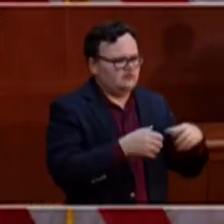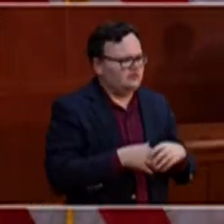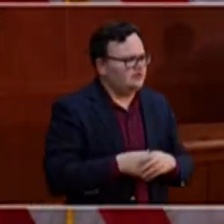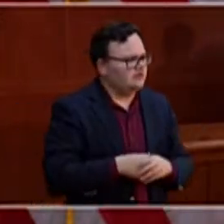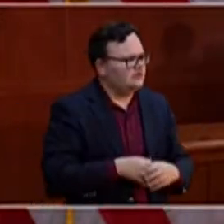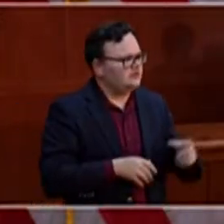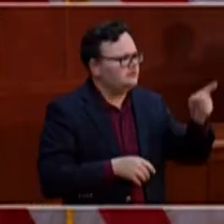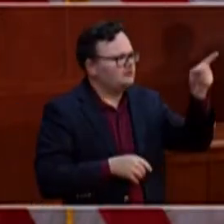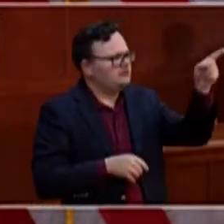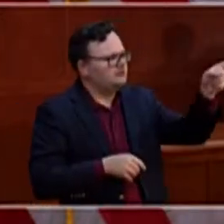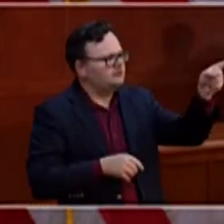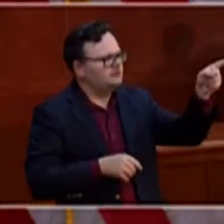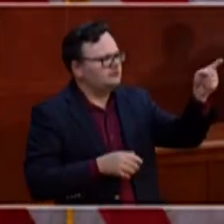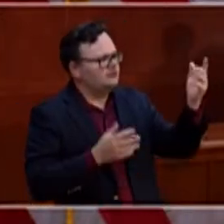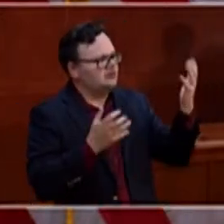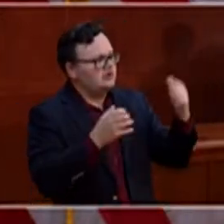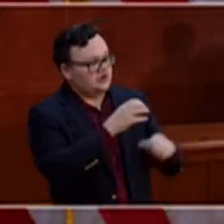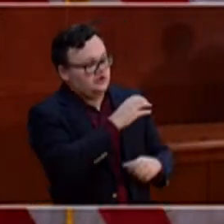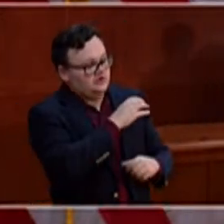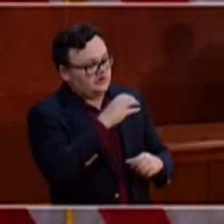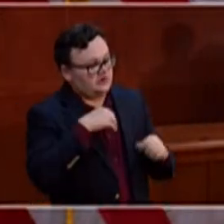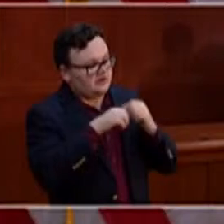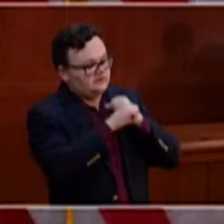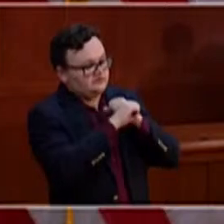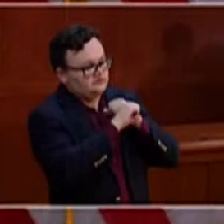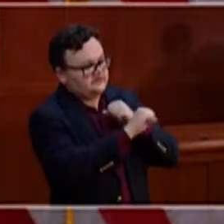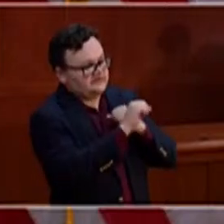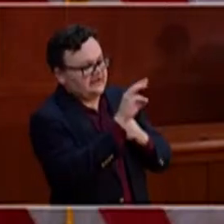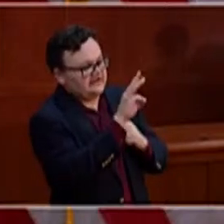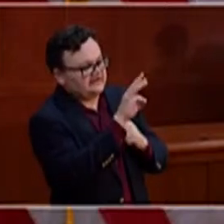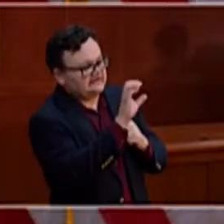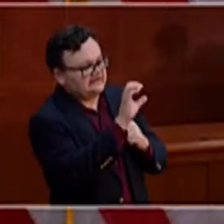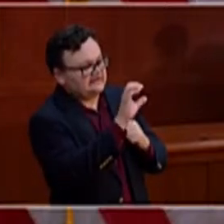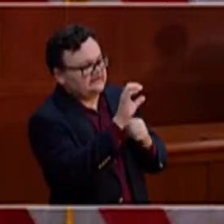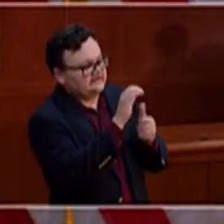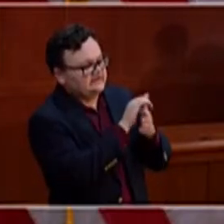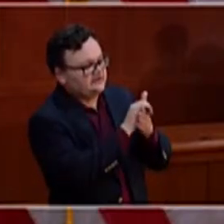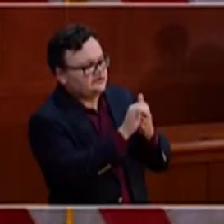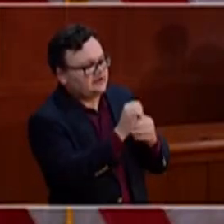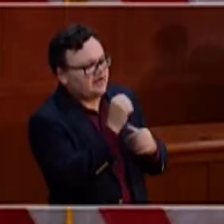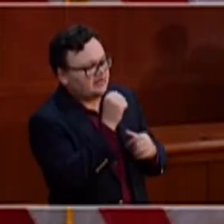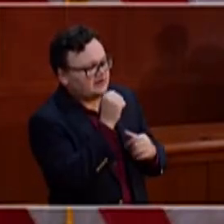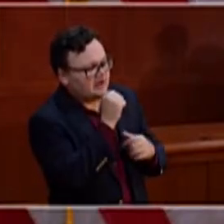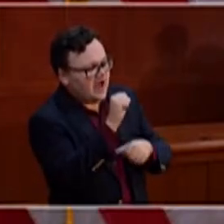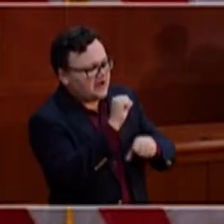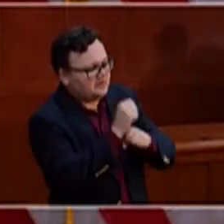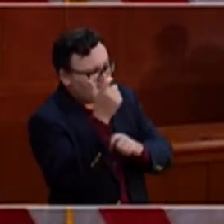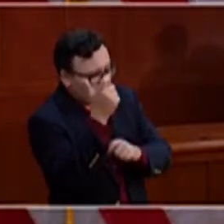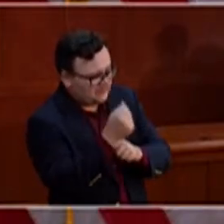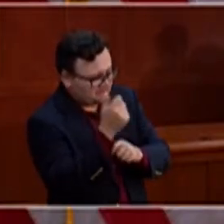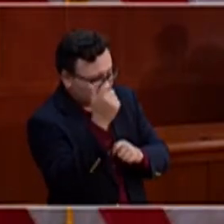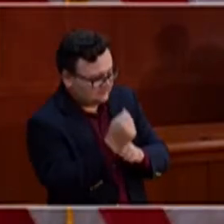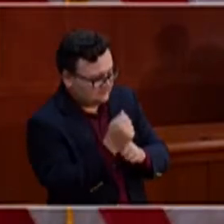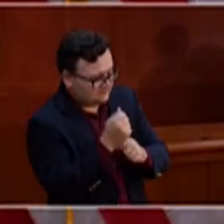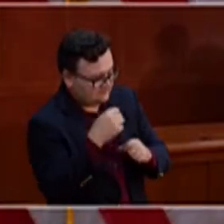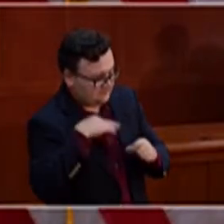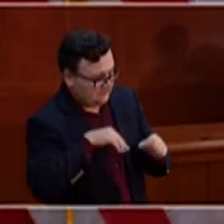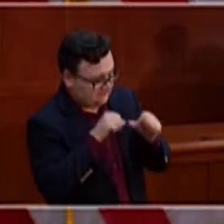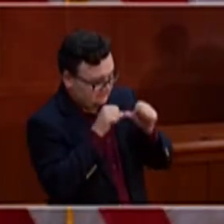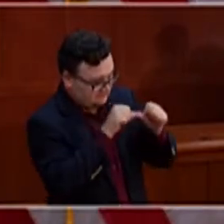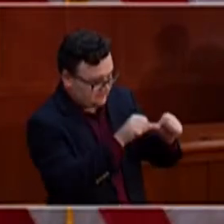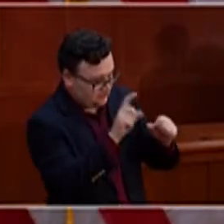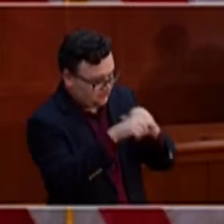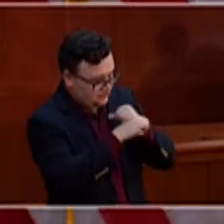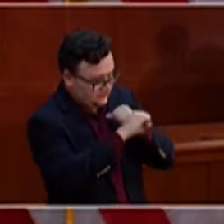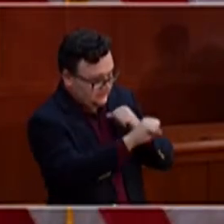Governor, do you want Congress to extend $600 per week on the benefits? I haven't been following what they're doing. I mean, I think that,